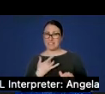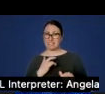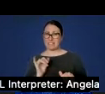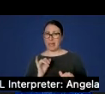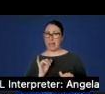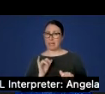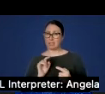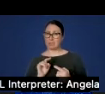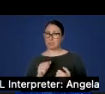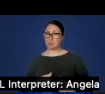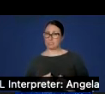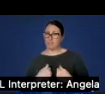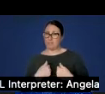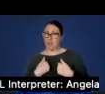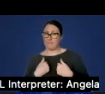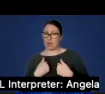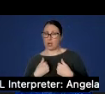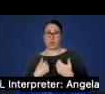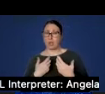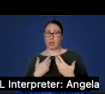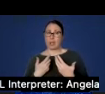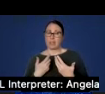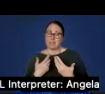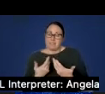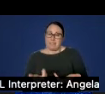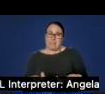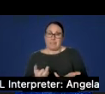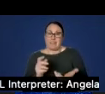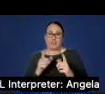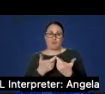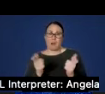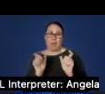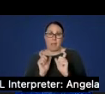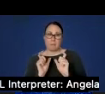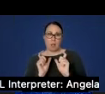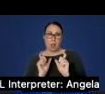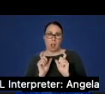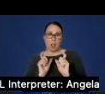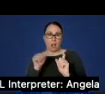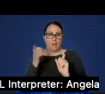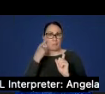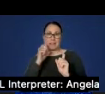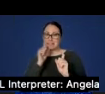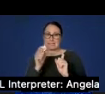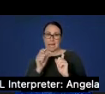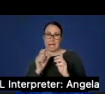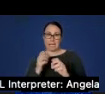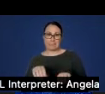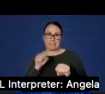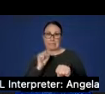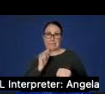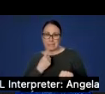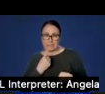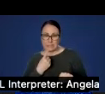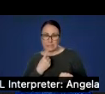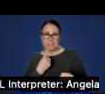the tribal justice system isn't taking her case seriously. So we hear it all the time. Well, it doesn't matter. You guys